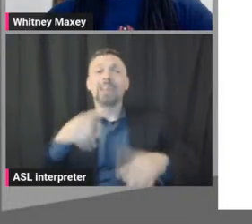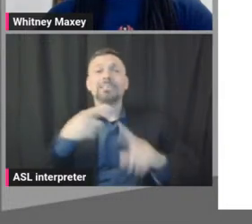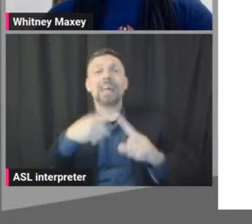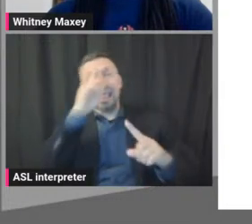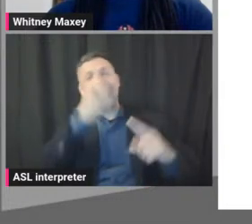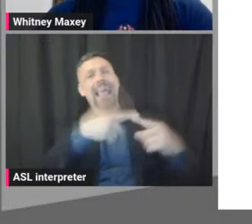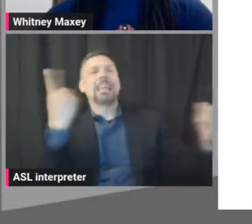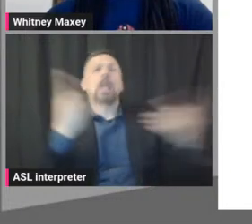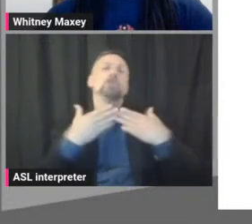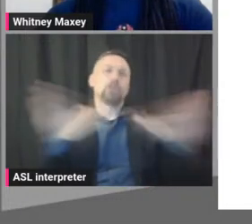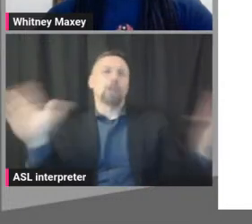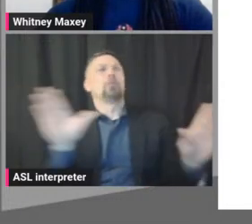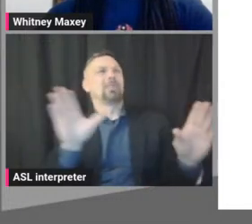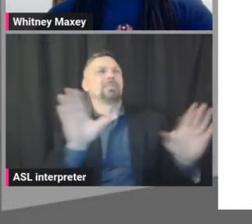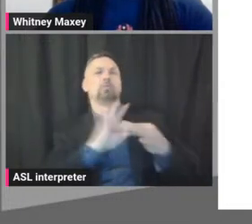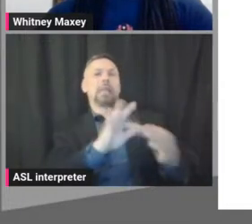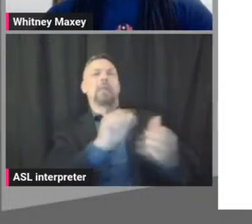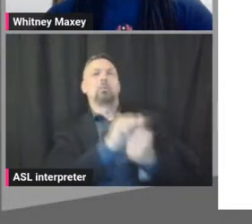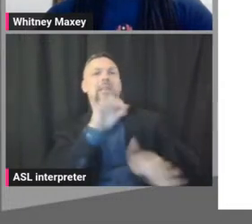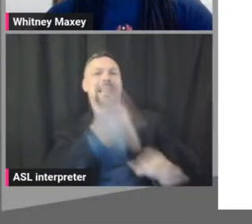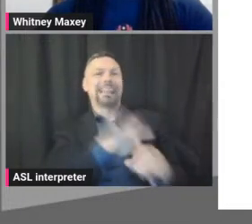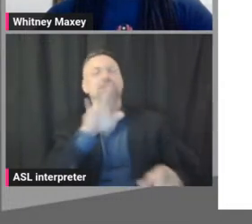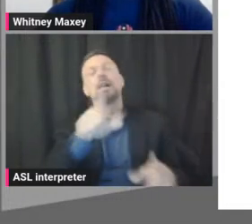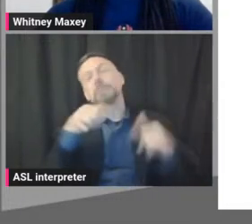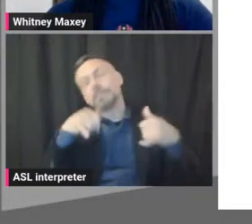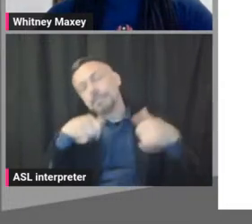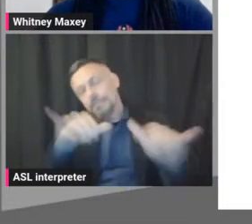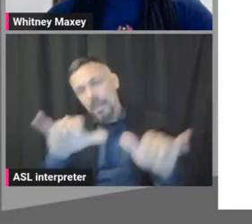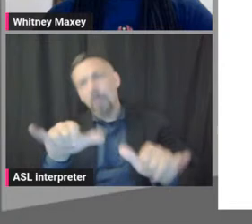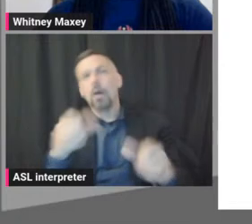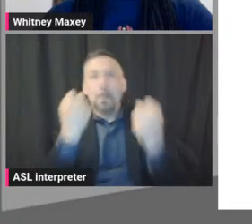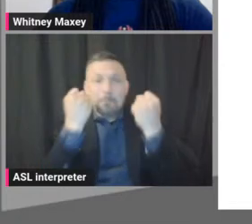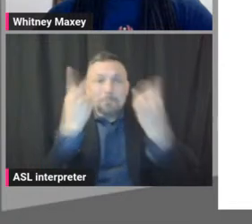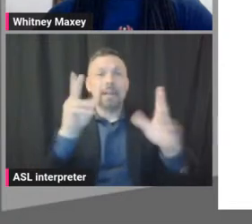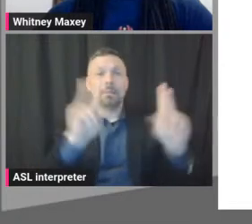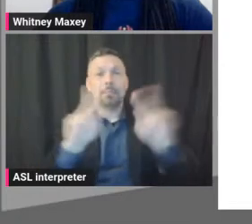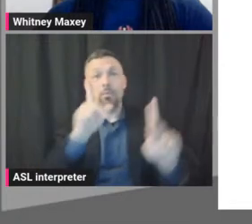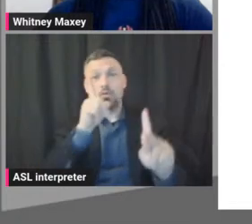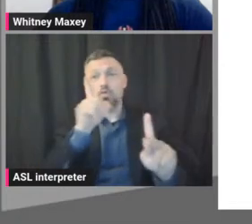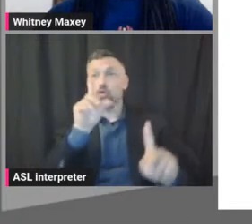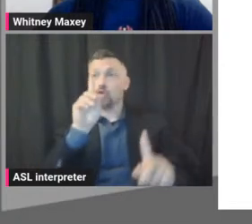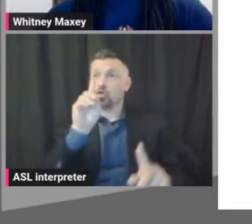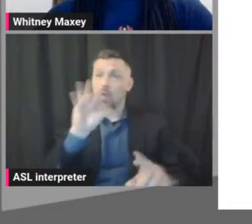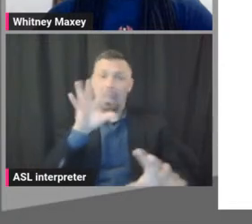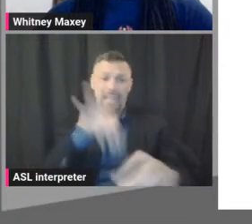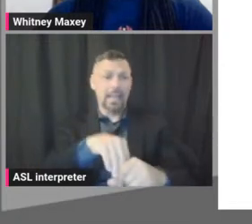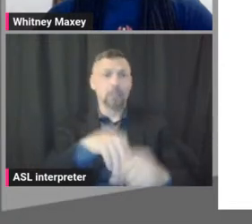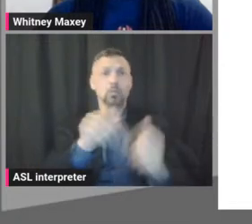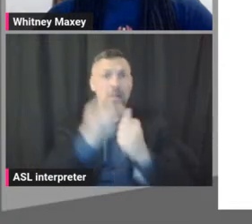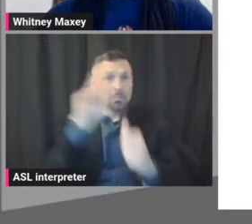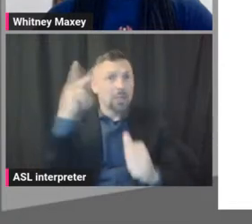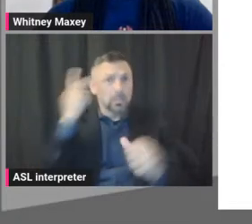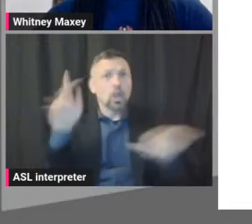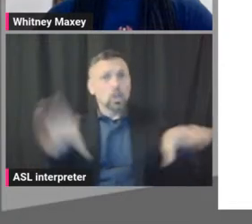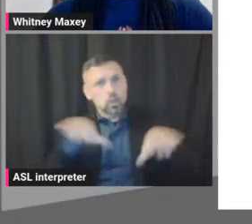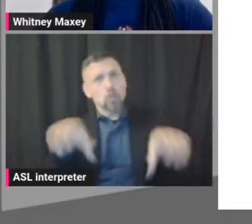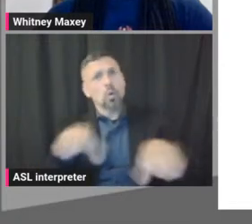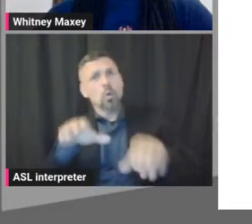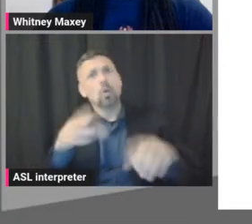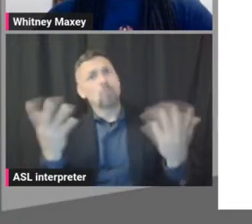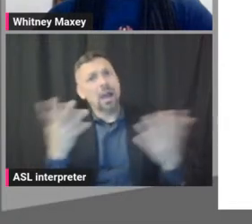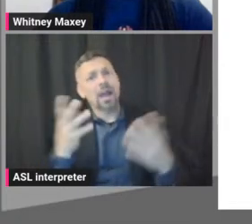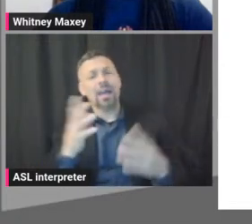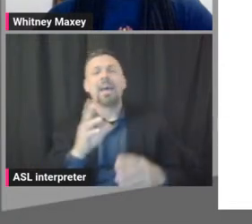in general. Still, the vast majority of people who do engage in politics do so via